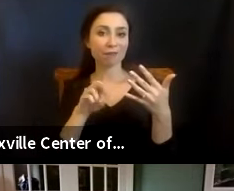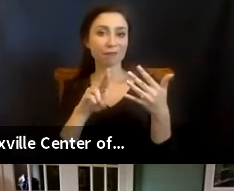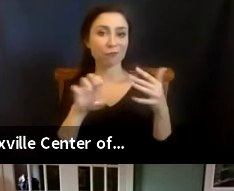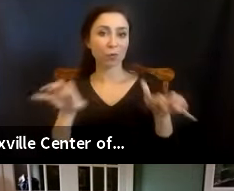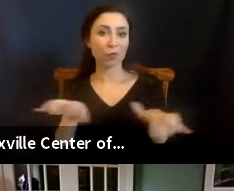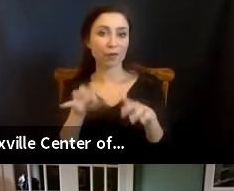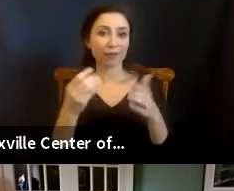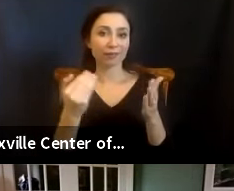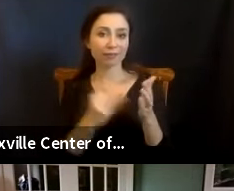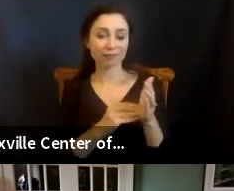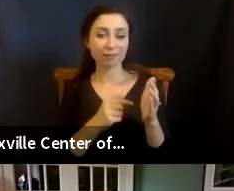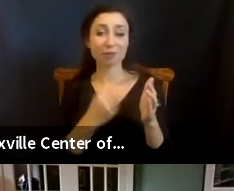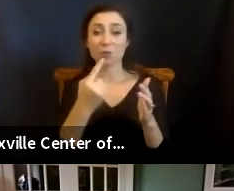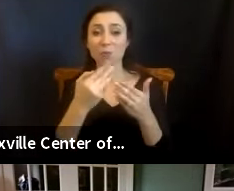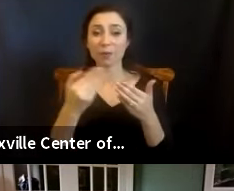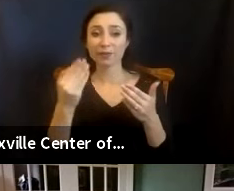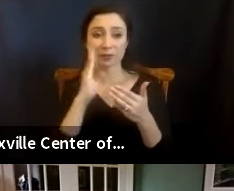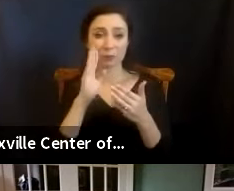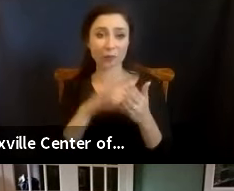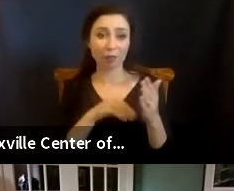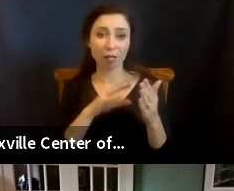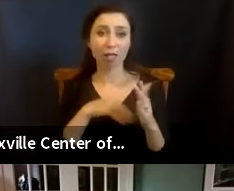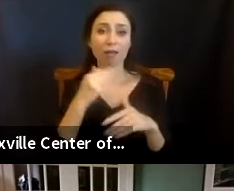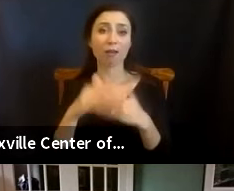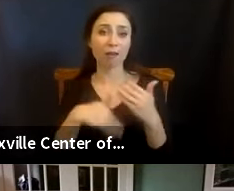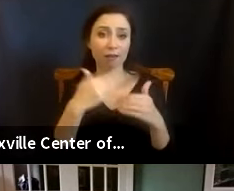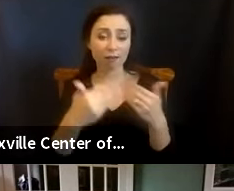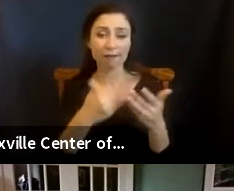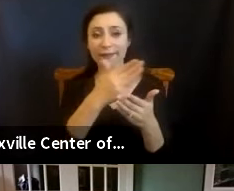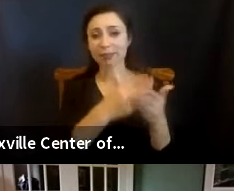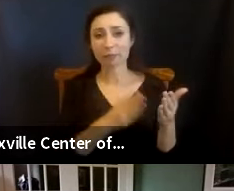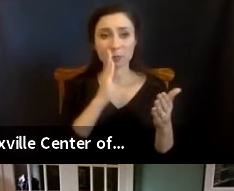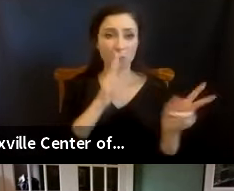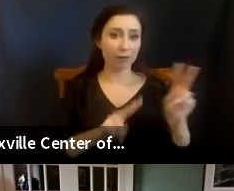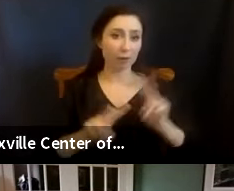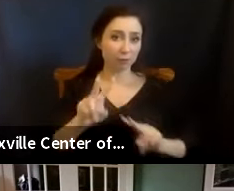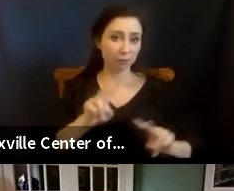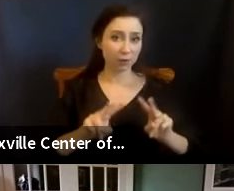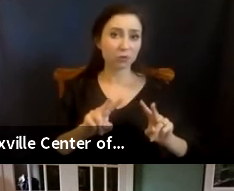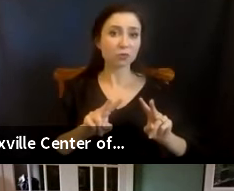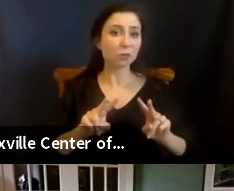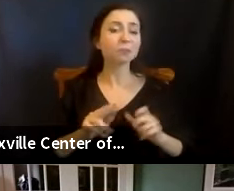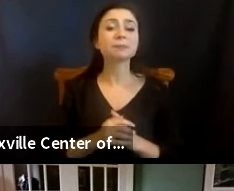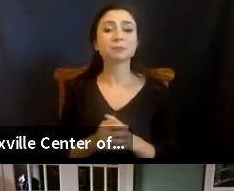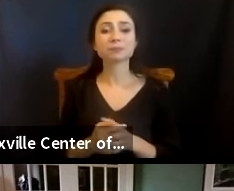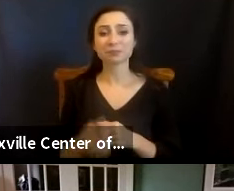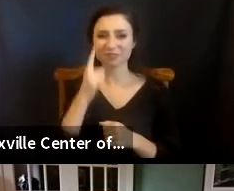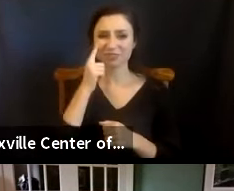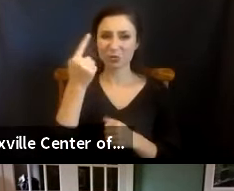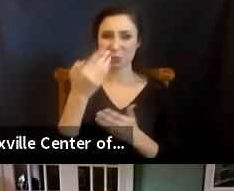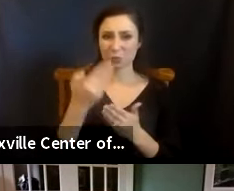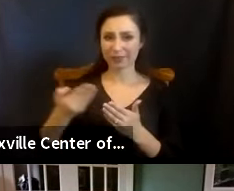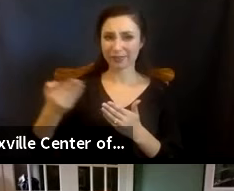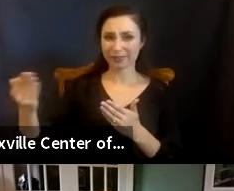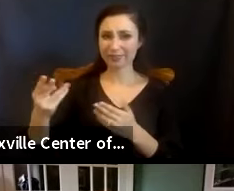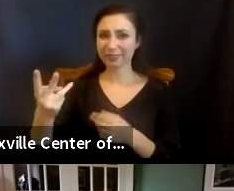that, look, we're going to learn as we go, and some of this is going to be observational, but I think one of the things that